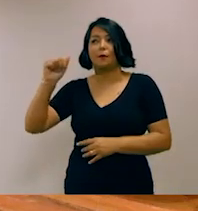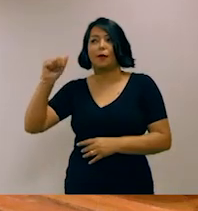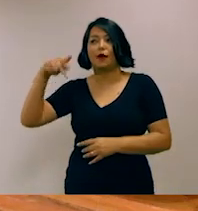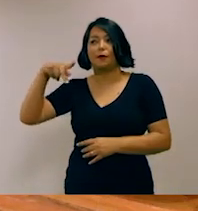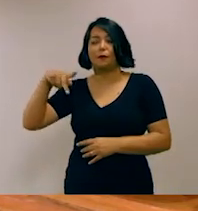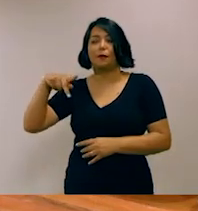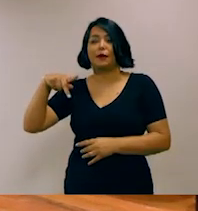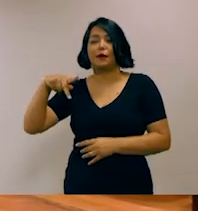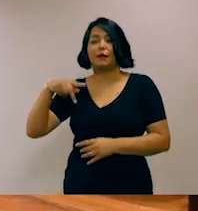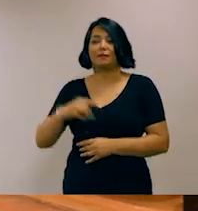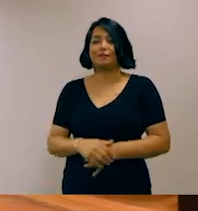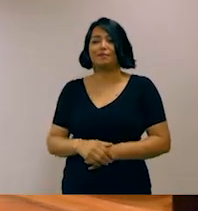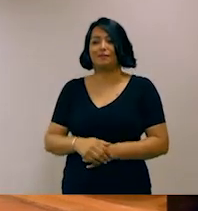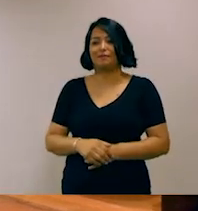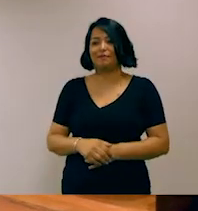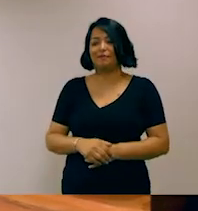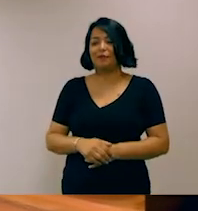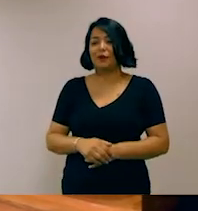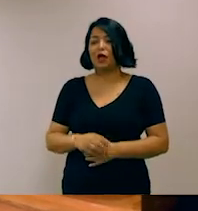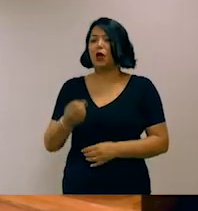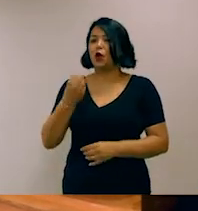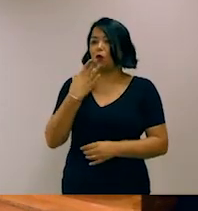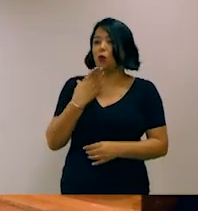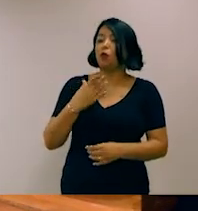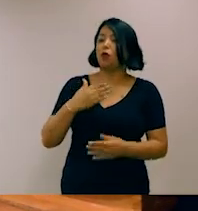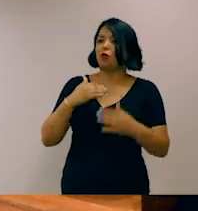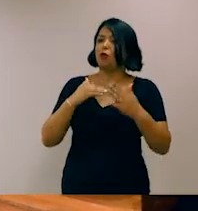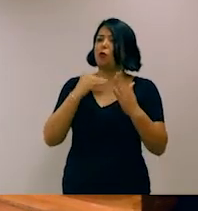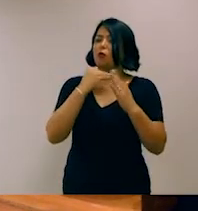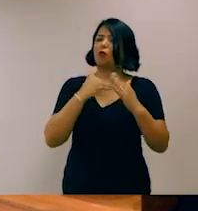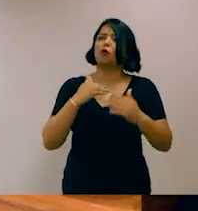now, and I use it for many other things. It works really well.